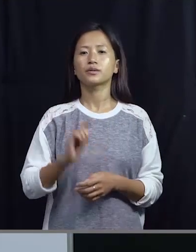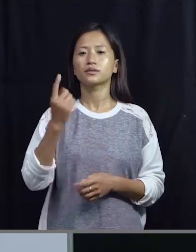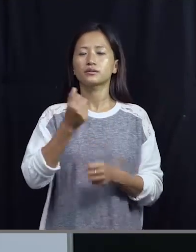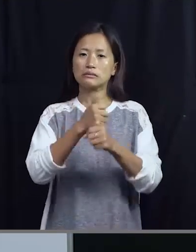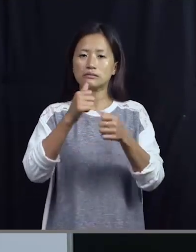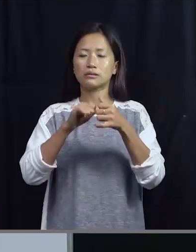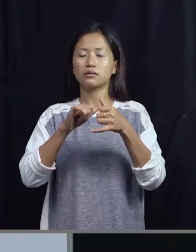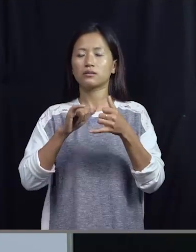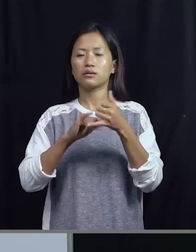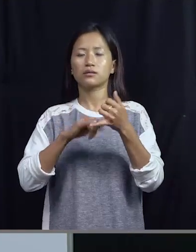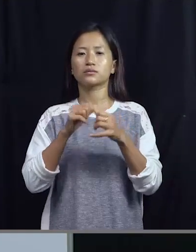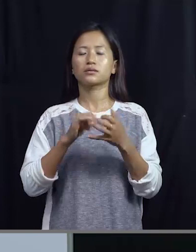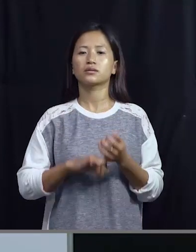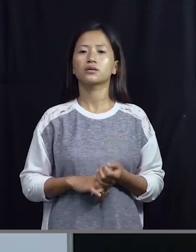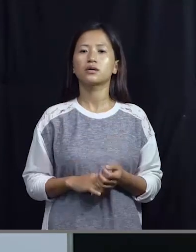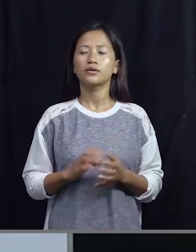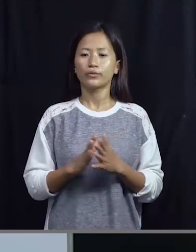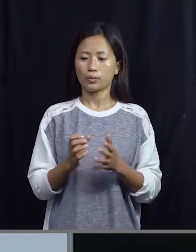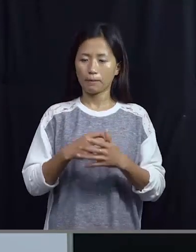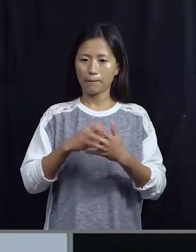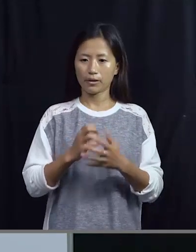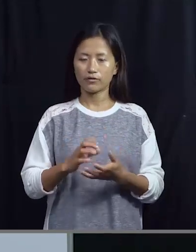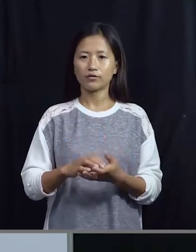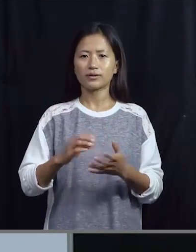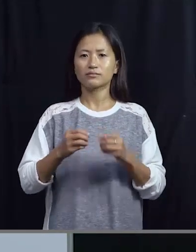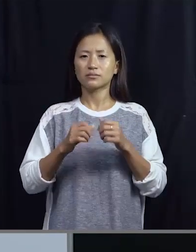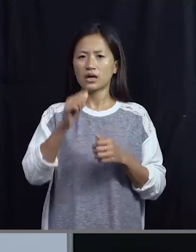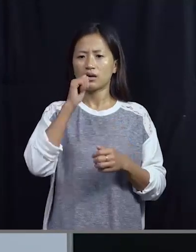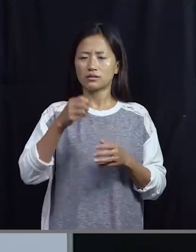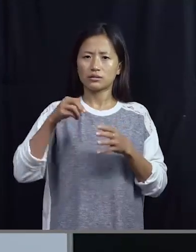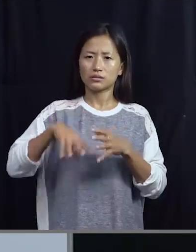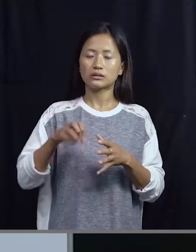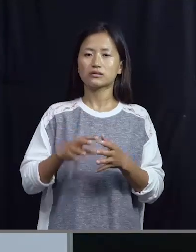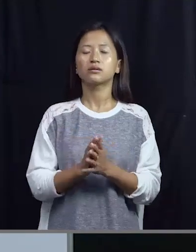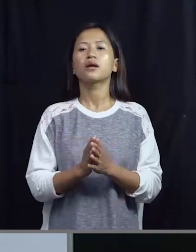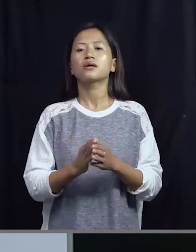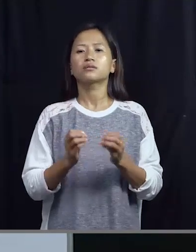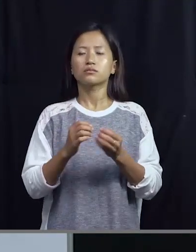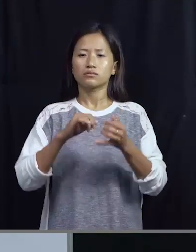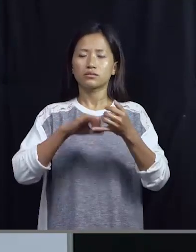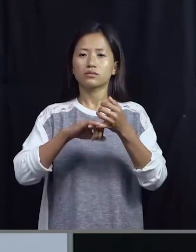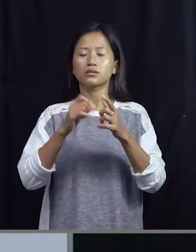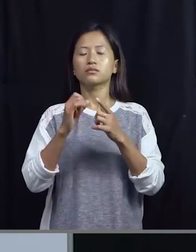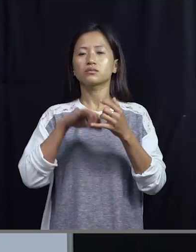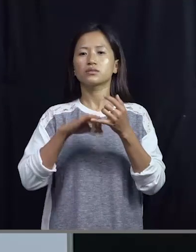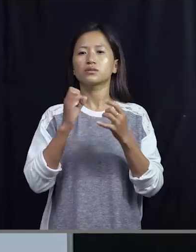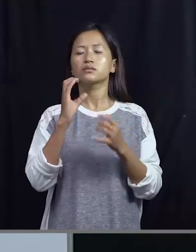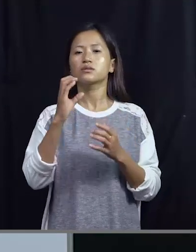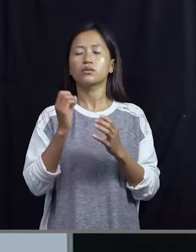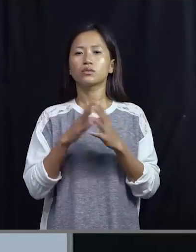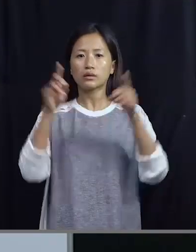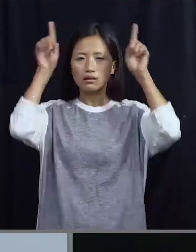this gas with the help of cow dungs. There were lots of cows in India. There are large mass production of, you